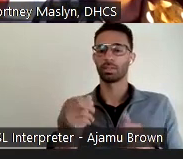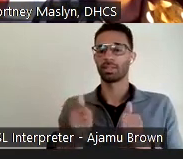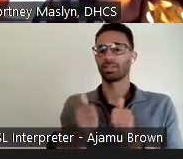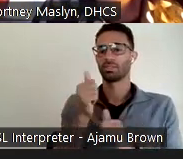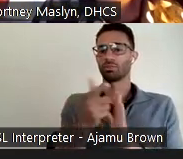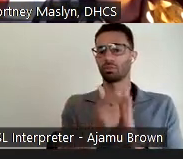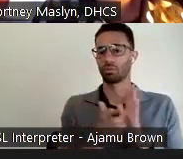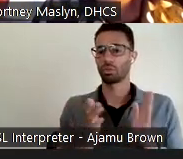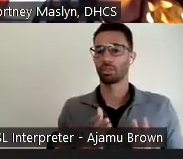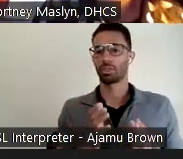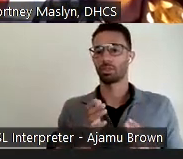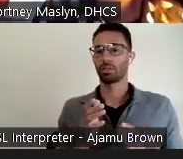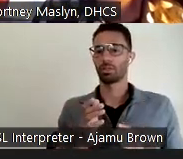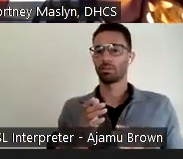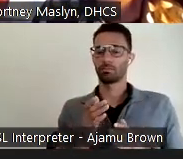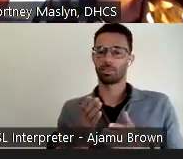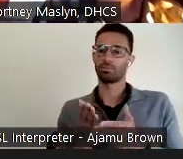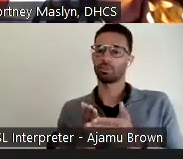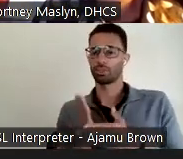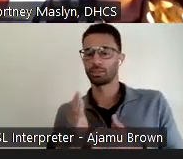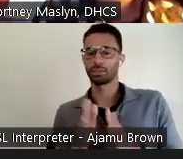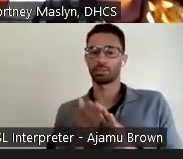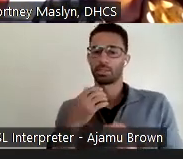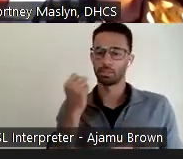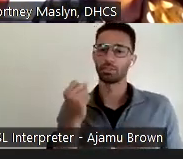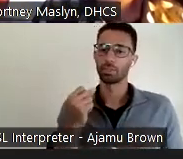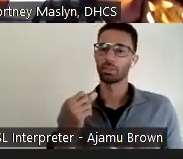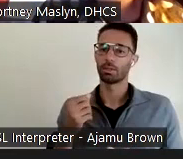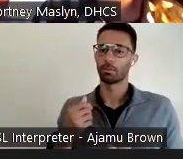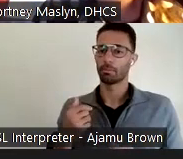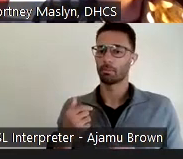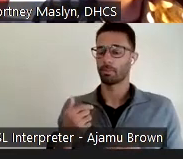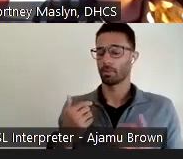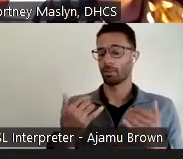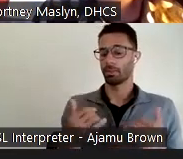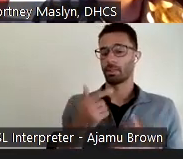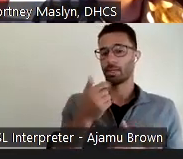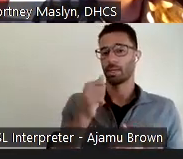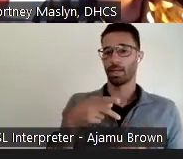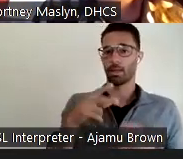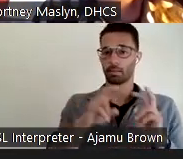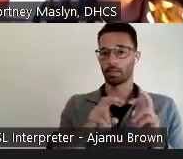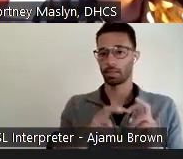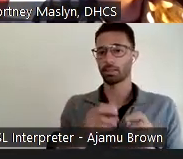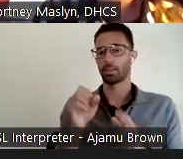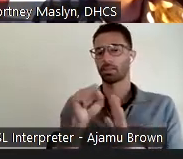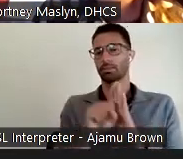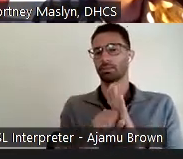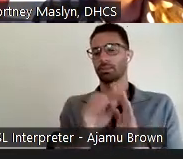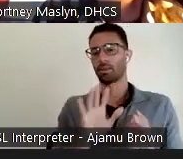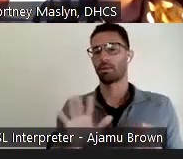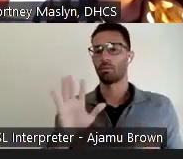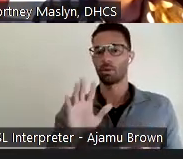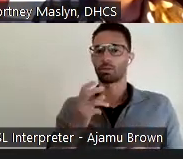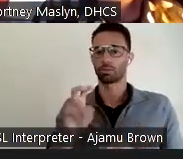few comments in relation to these efforts, both the gap analysis as well as the statewide transition plan. And then we will turn it